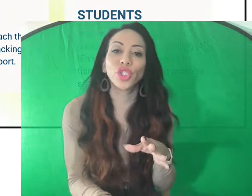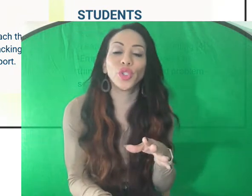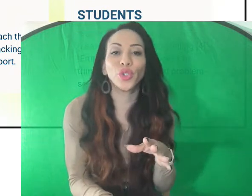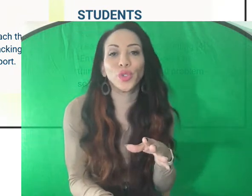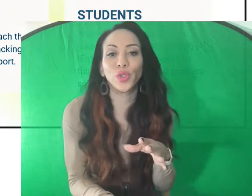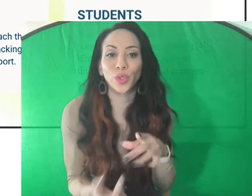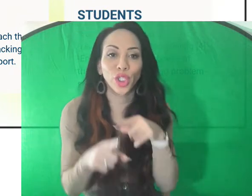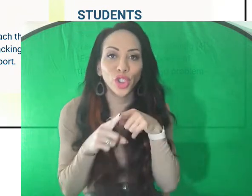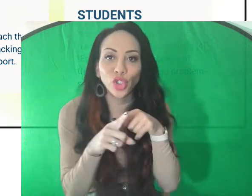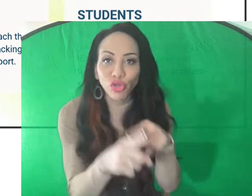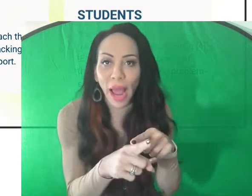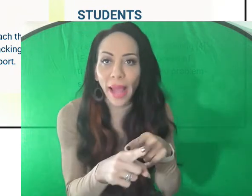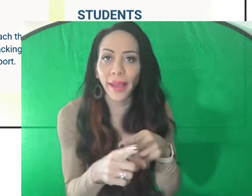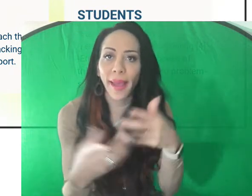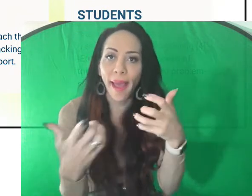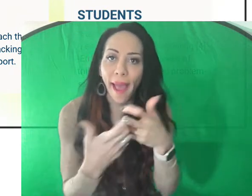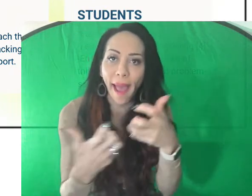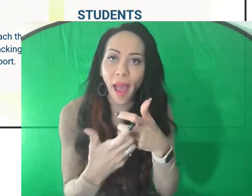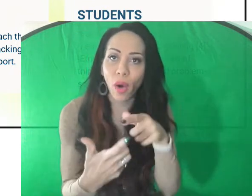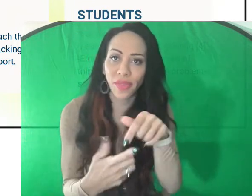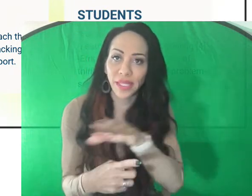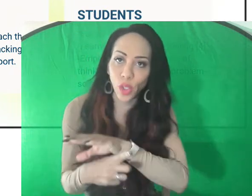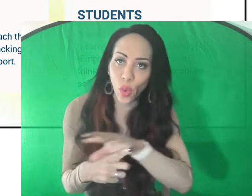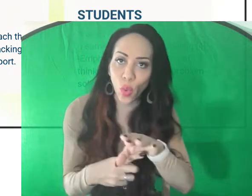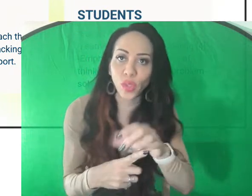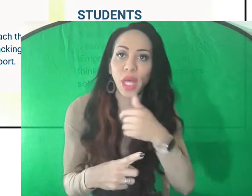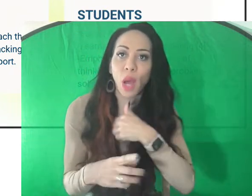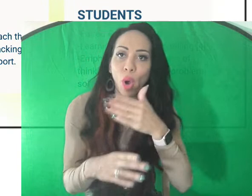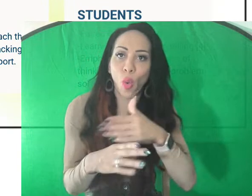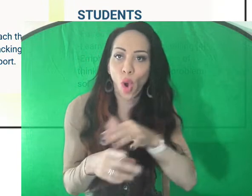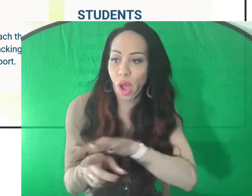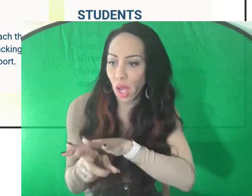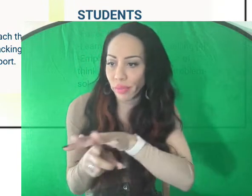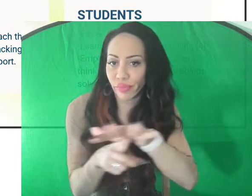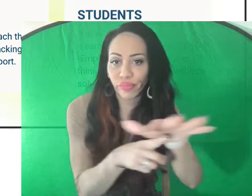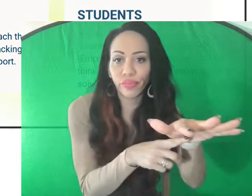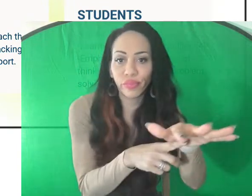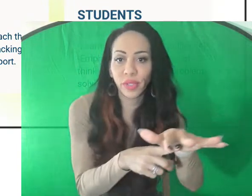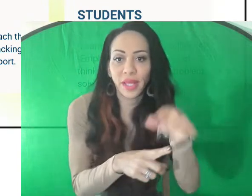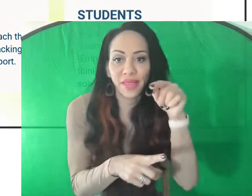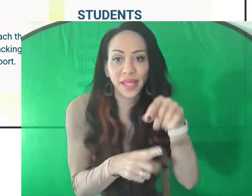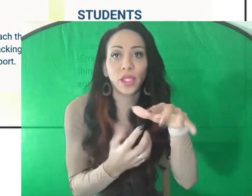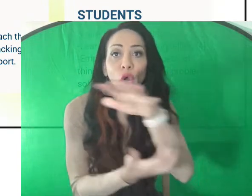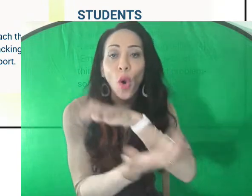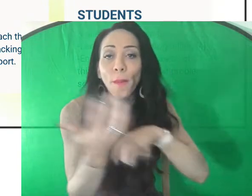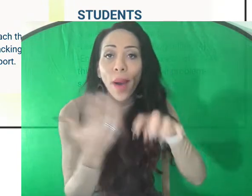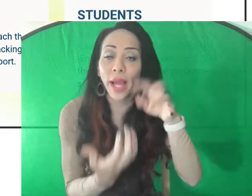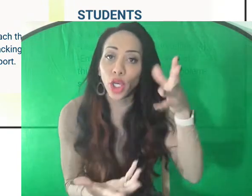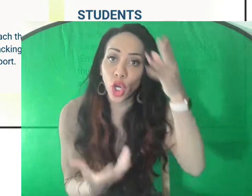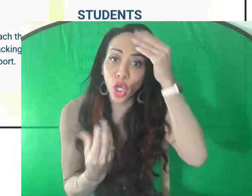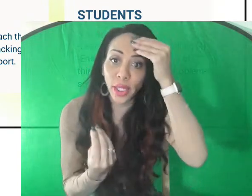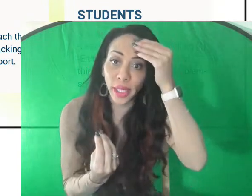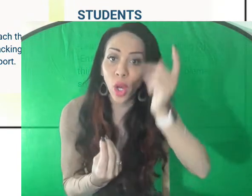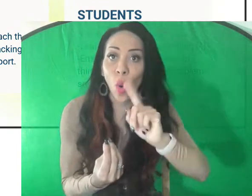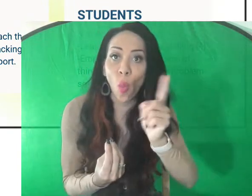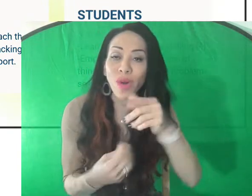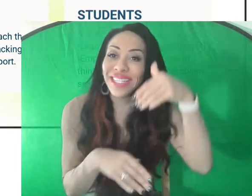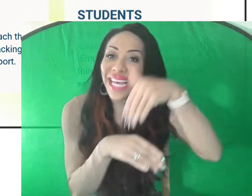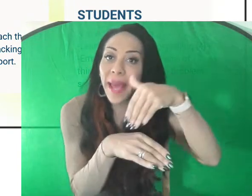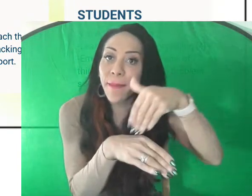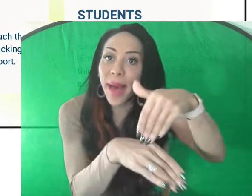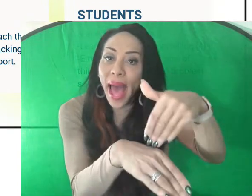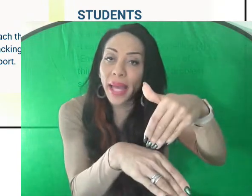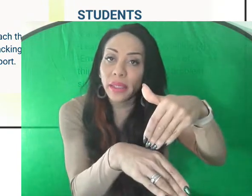time, and how maybe not just us, but other people doing this kind of combined learning kind of really does make that impact on